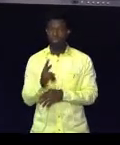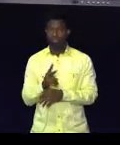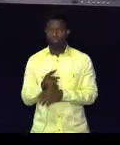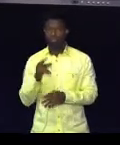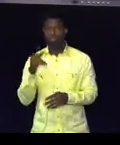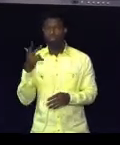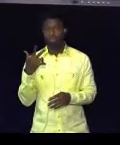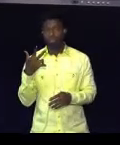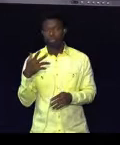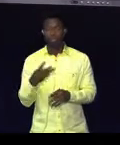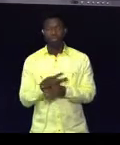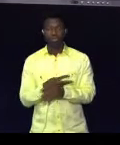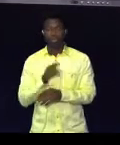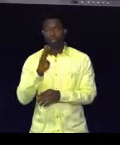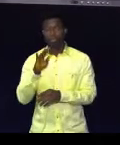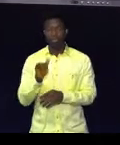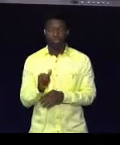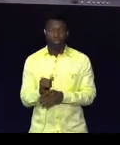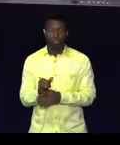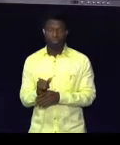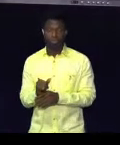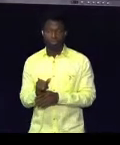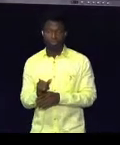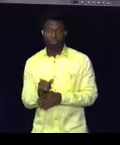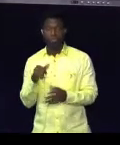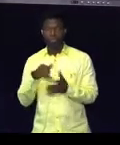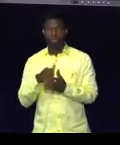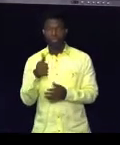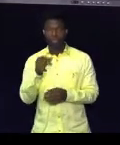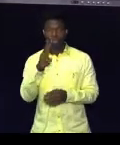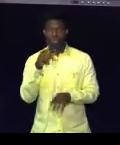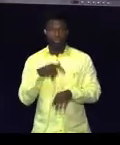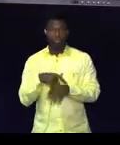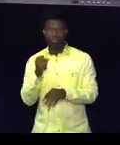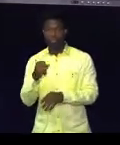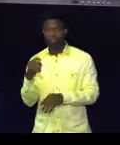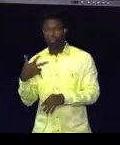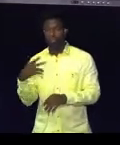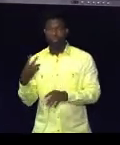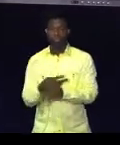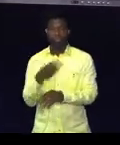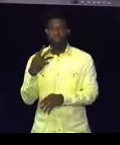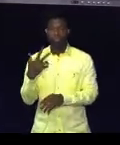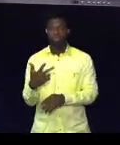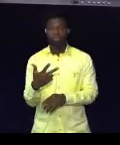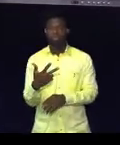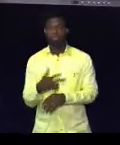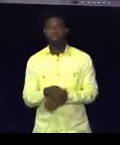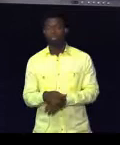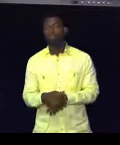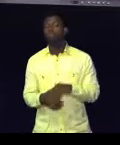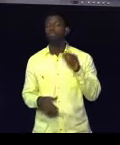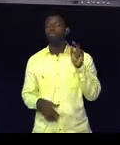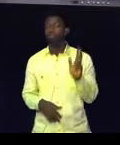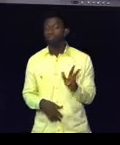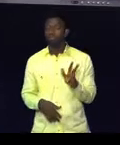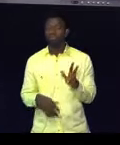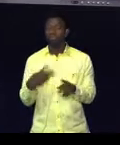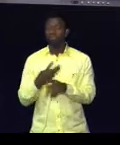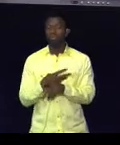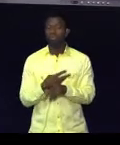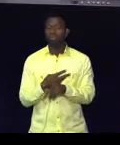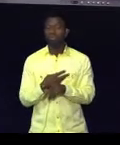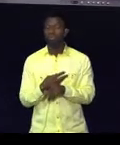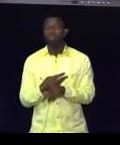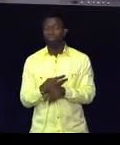It's 3 multiplying by itself 2 times. That's 3 times 3. And you get 9 for that. 5 with the power of 2 is not